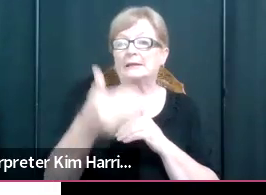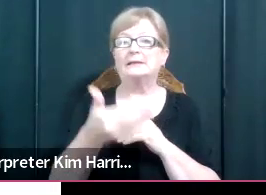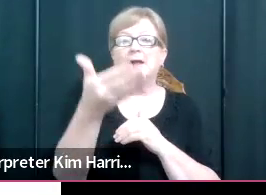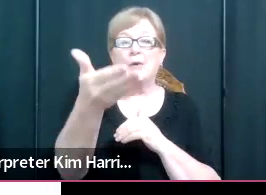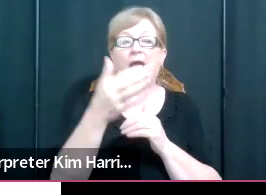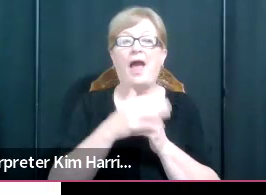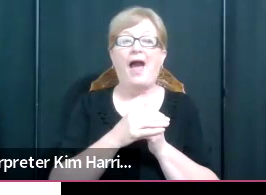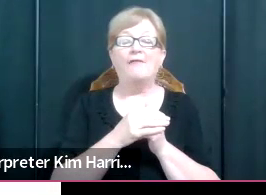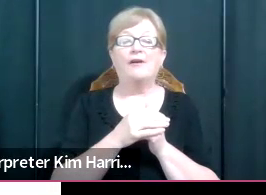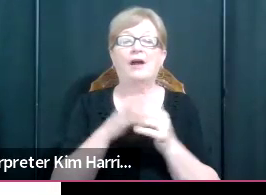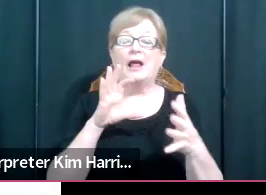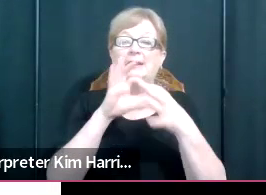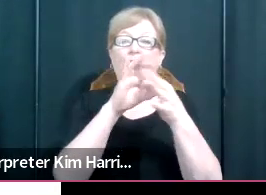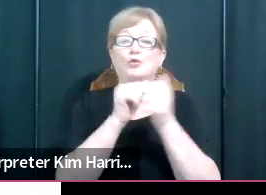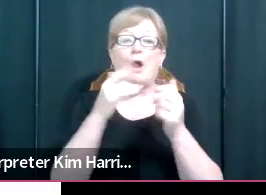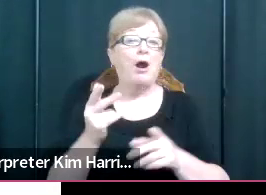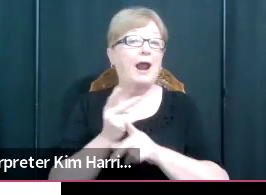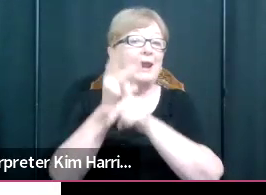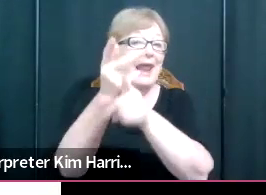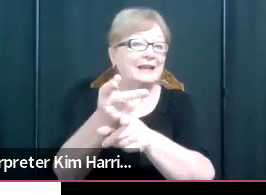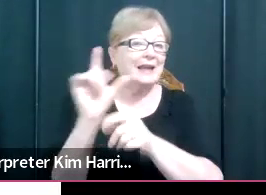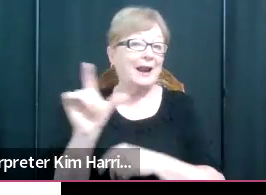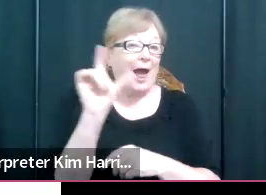This is a link to our lending library. It's